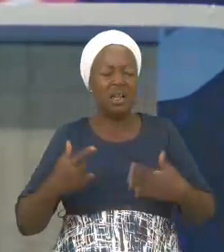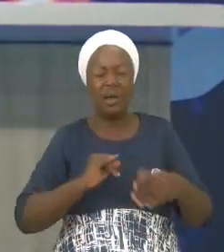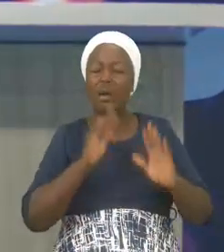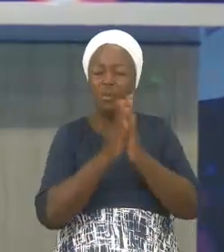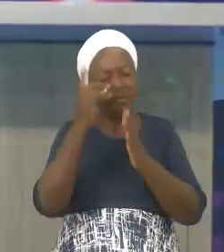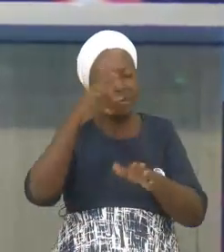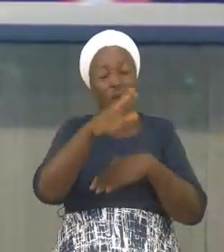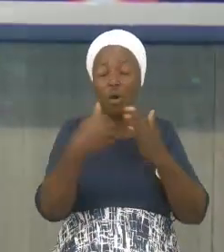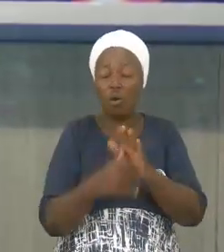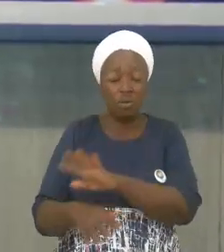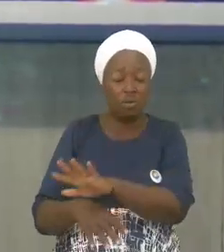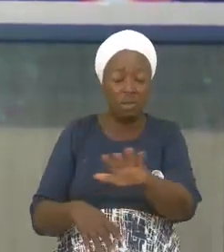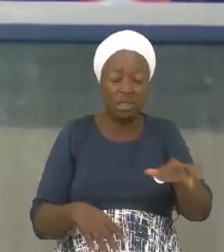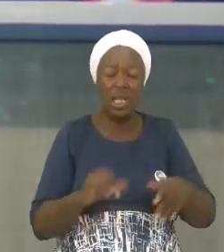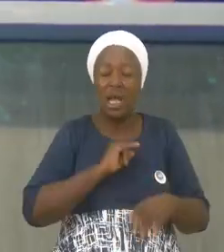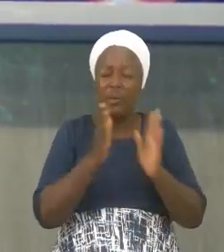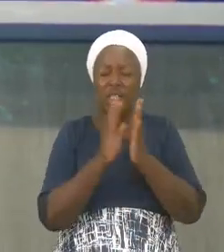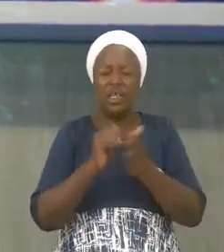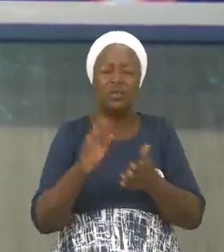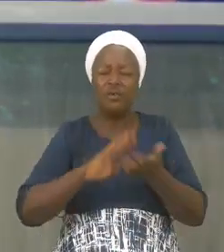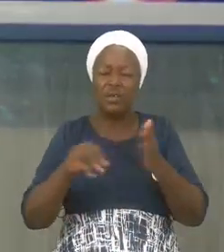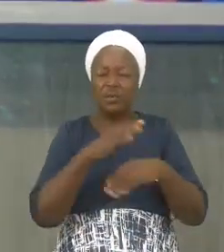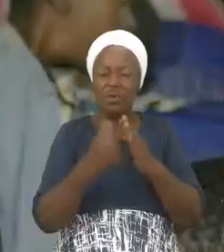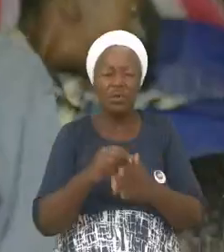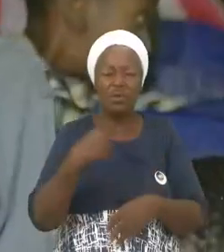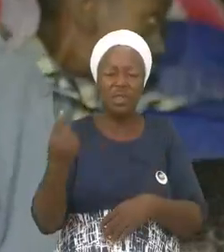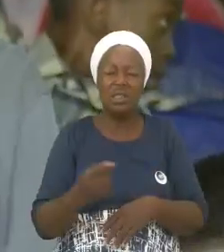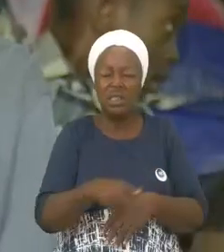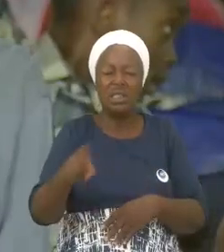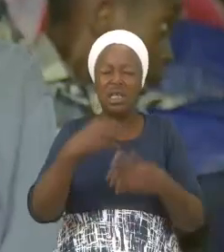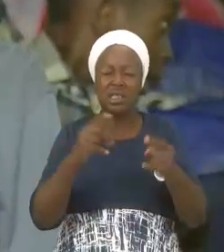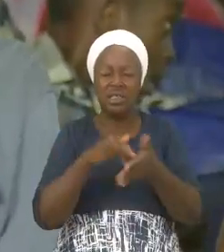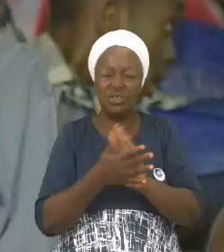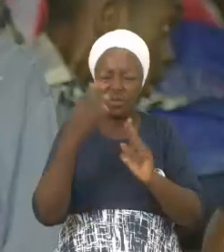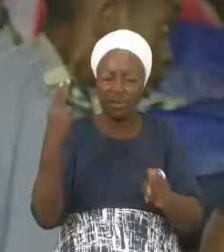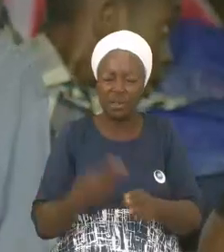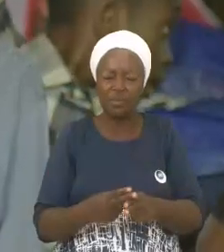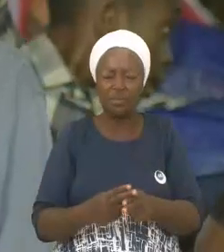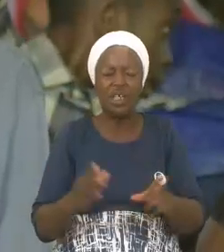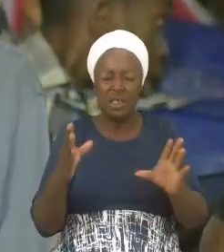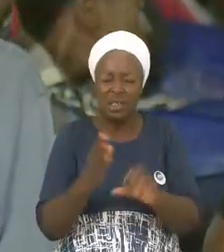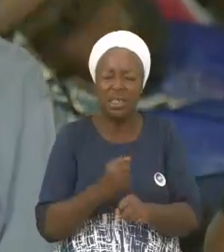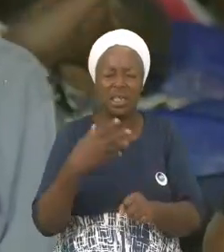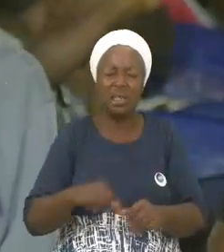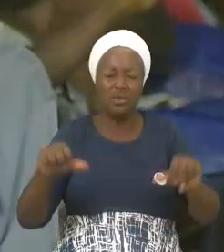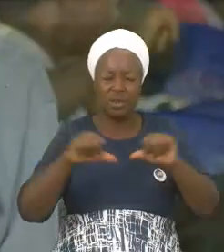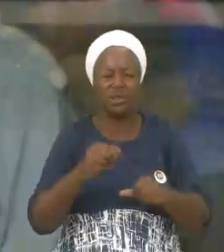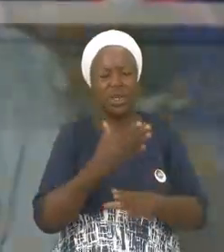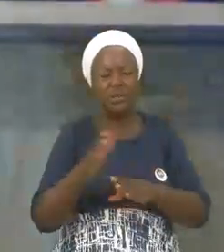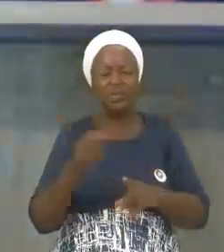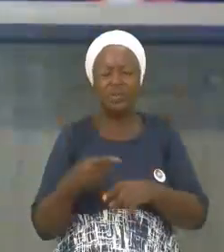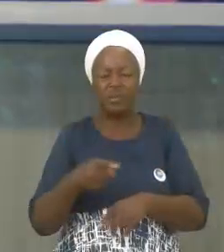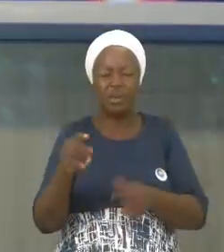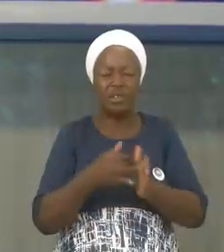I pray you forgive all their sins in Jesus' name. Take the condemnation away from them